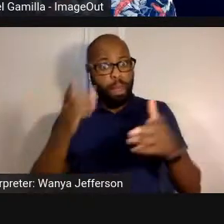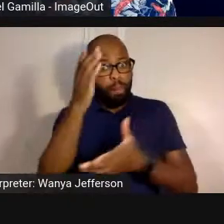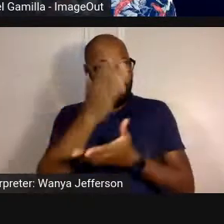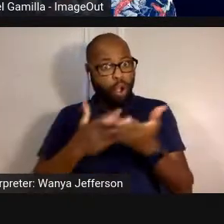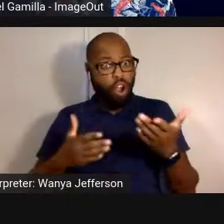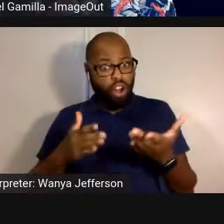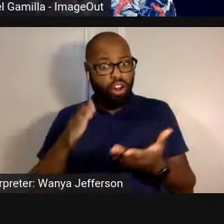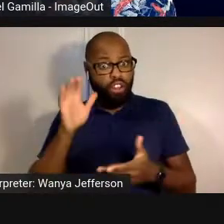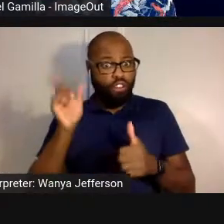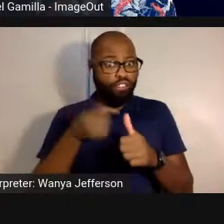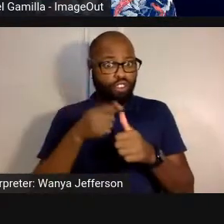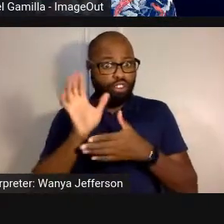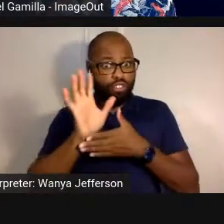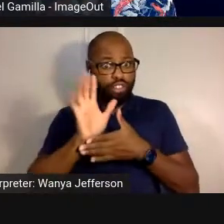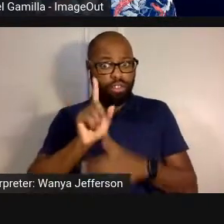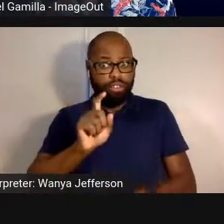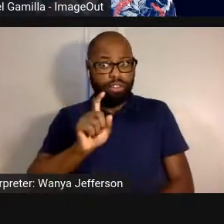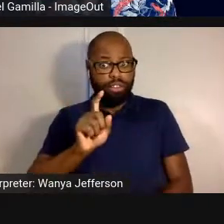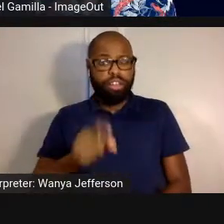because